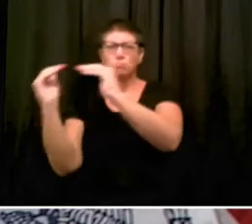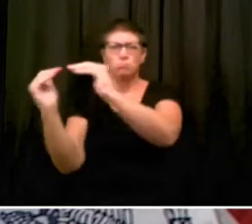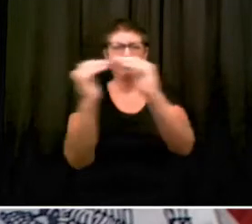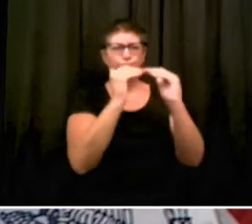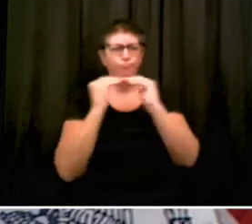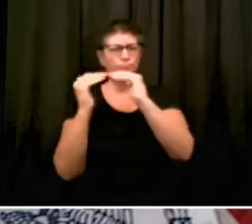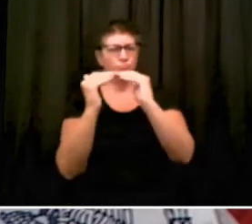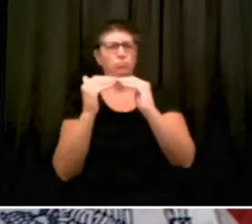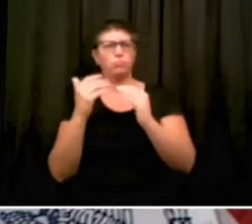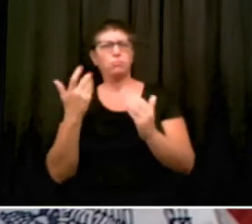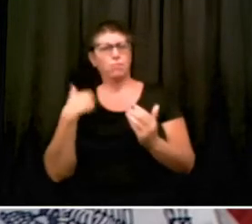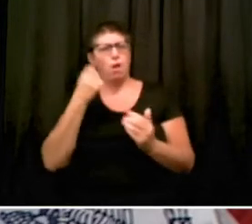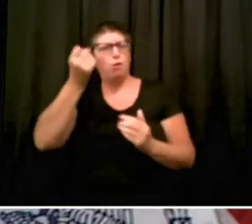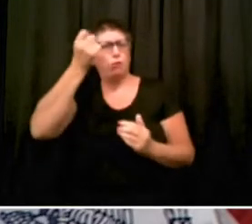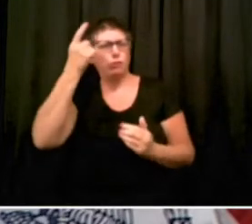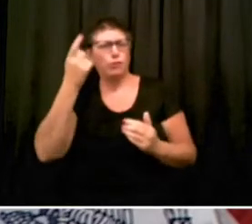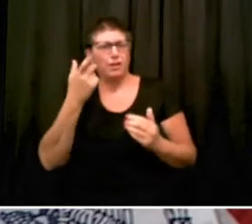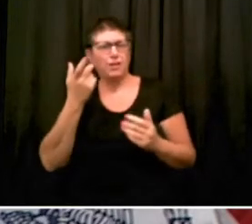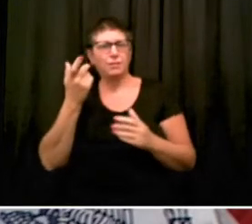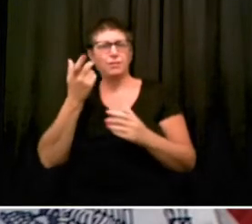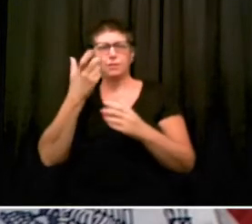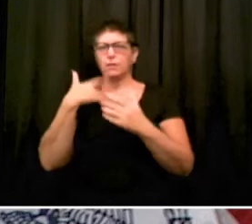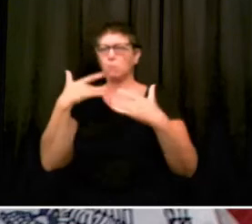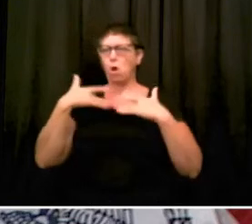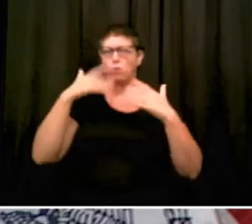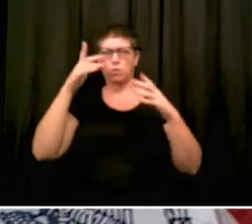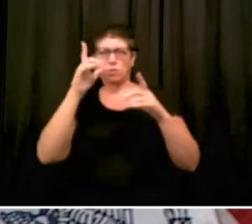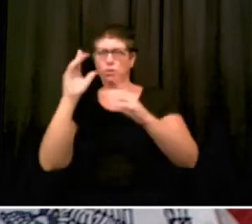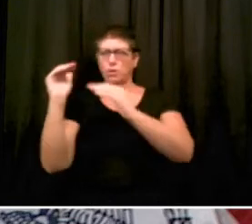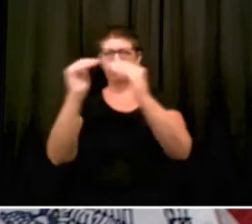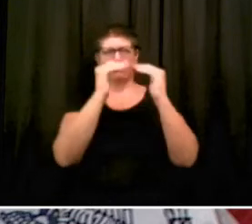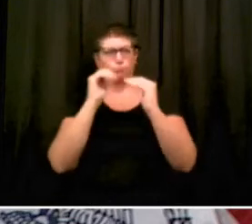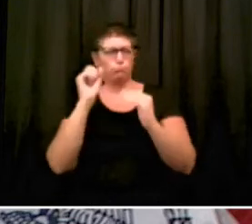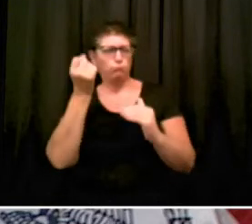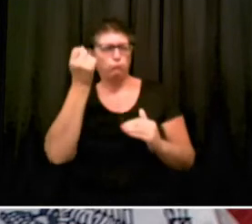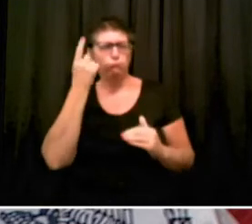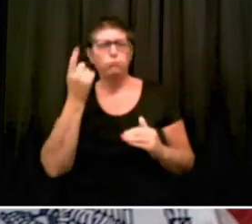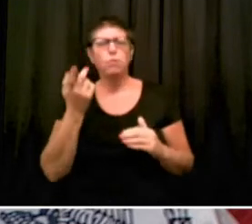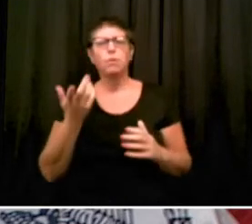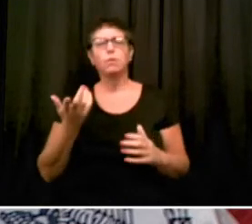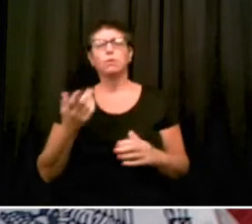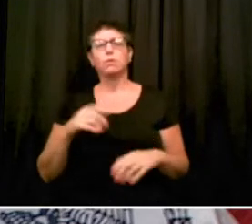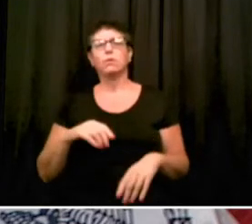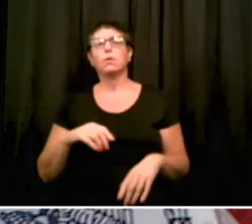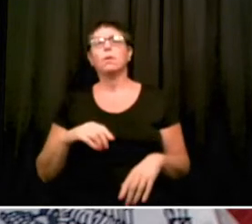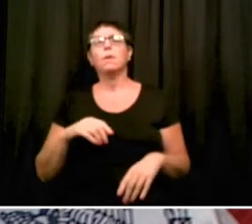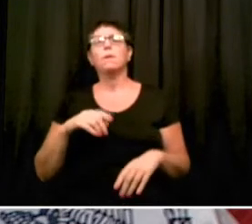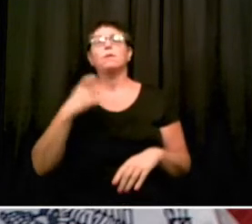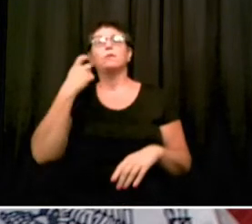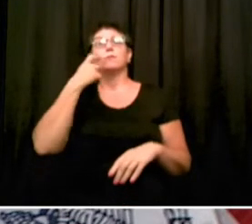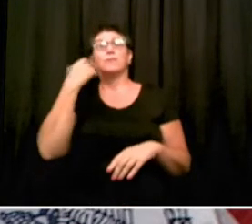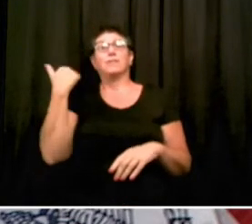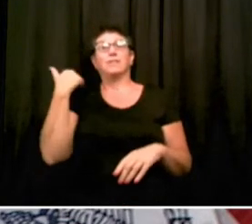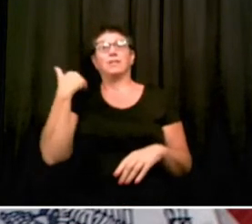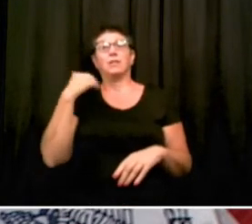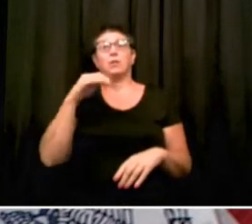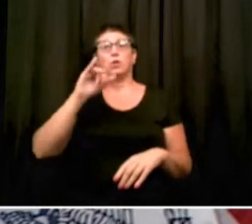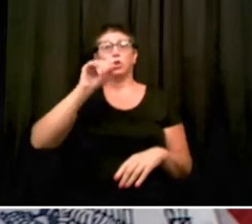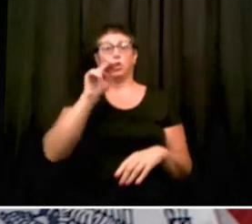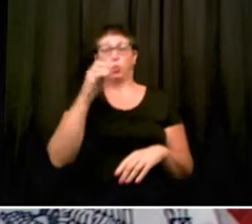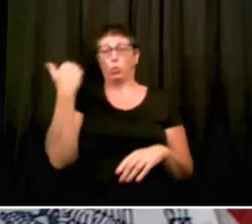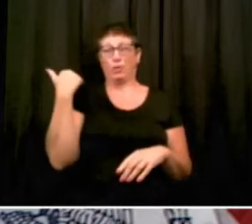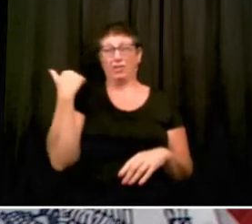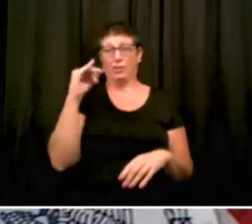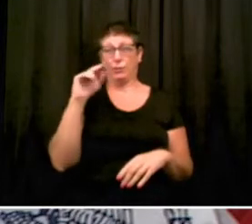them. Now, recently in June, we got a request from the